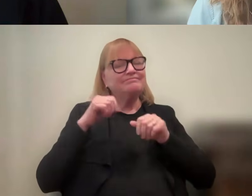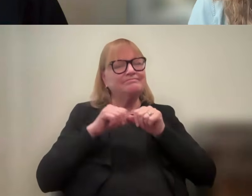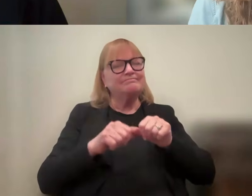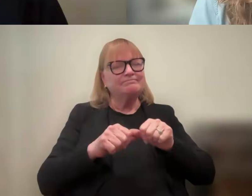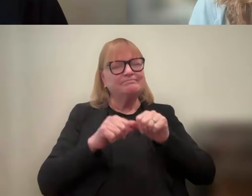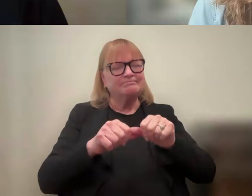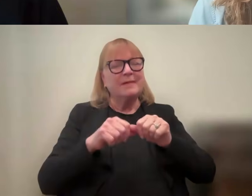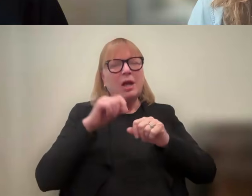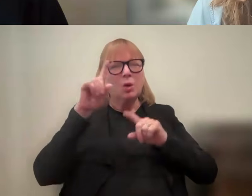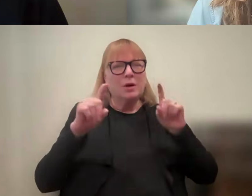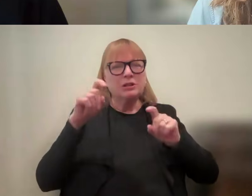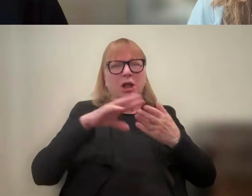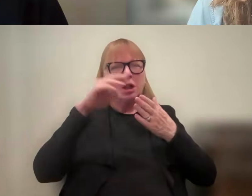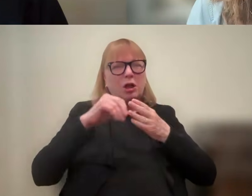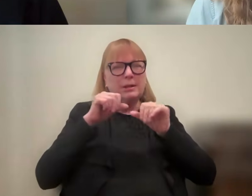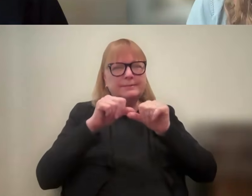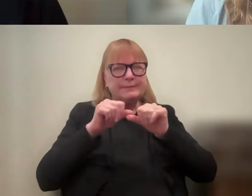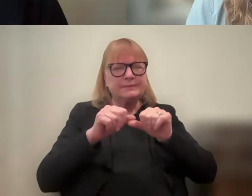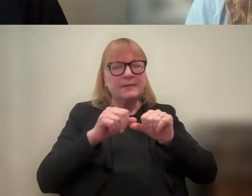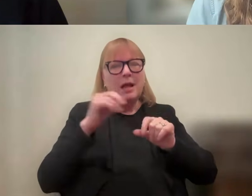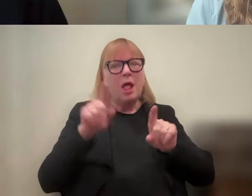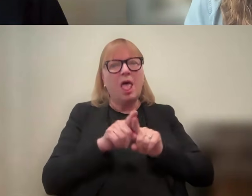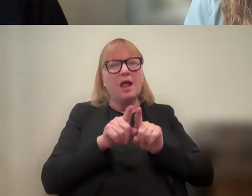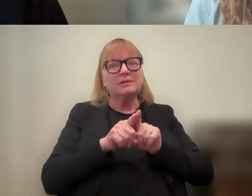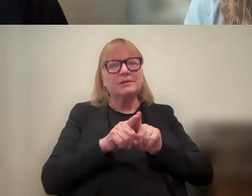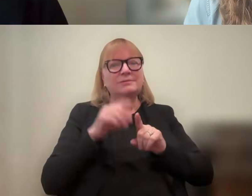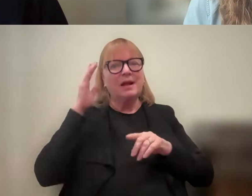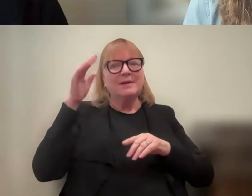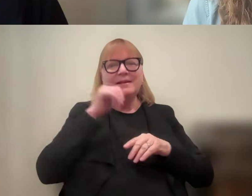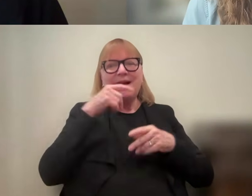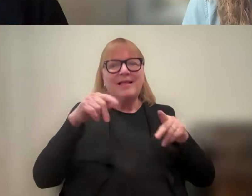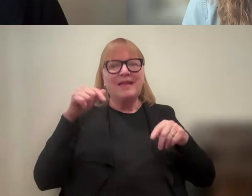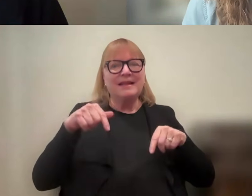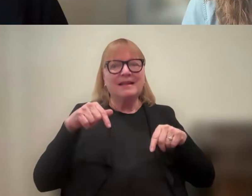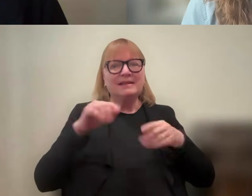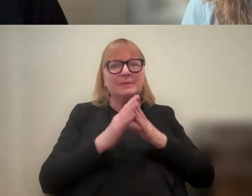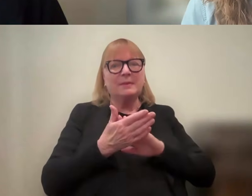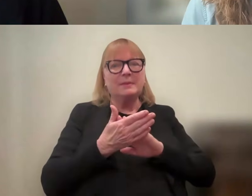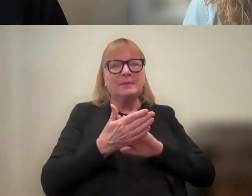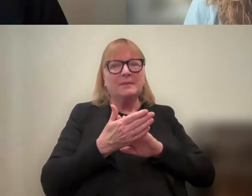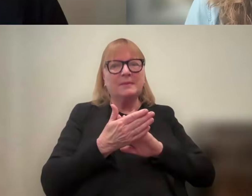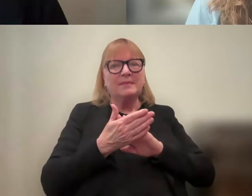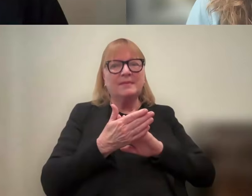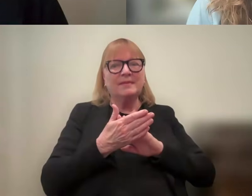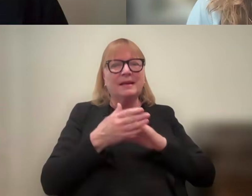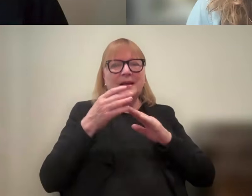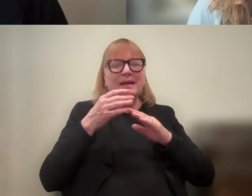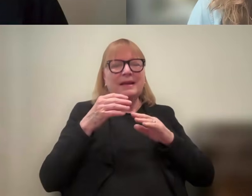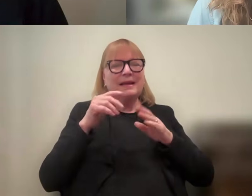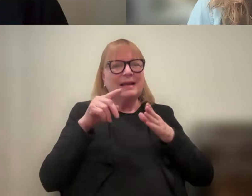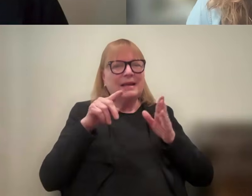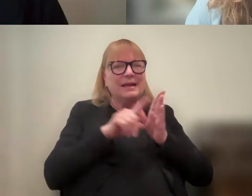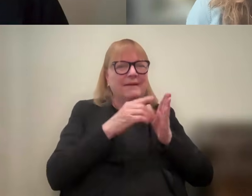questioning, keep learning, and to like ultimately not let this be kind of like a negative thing, but